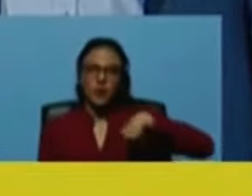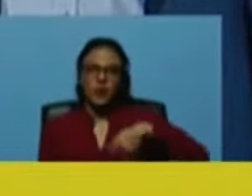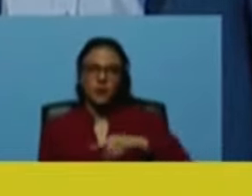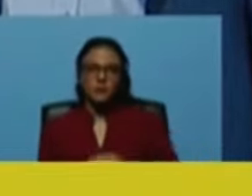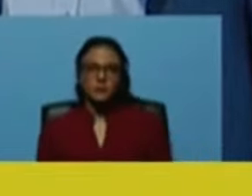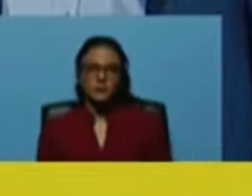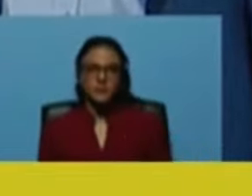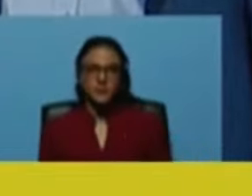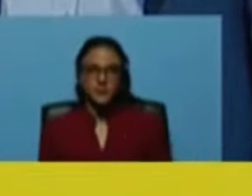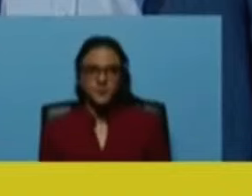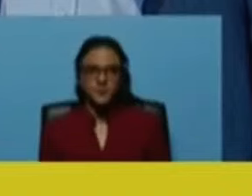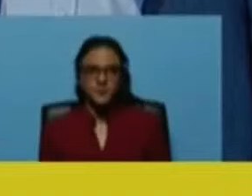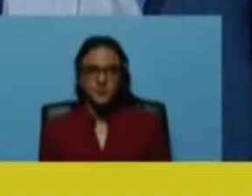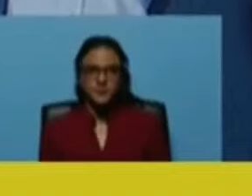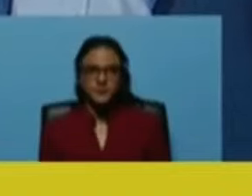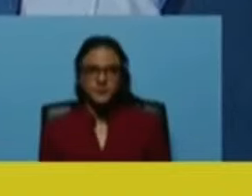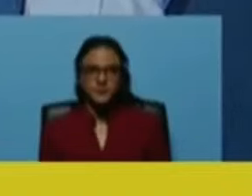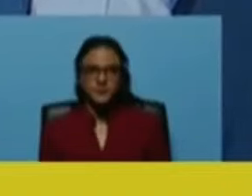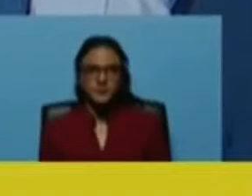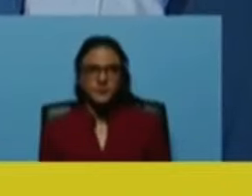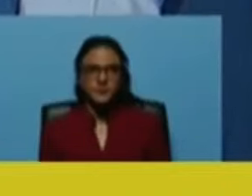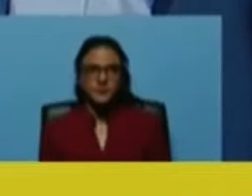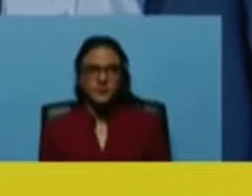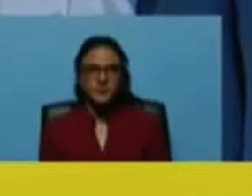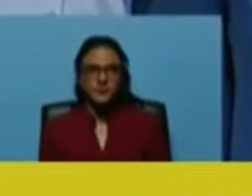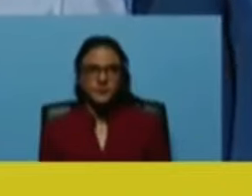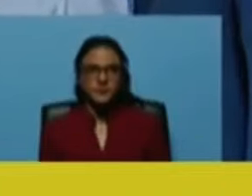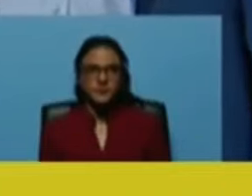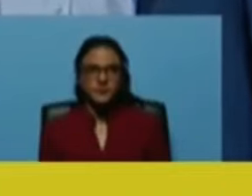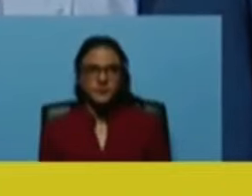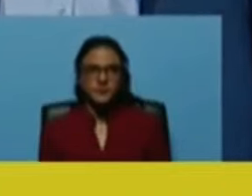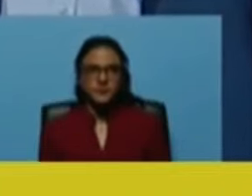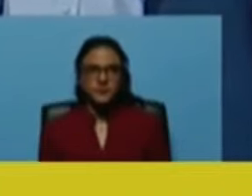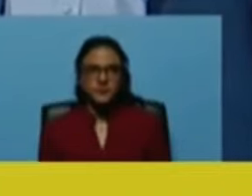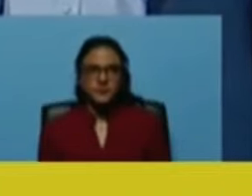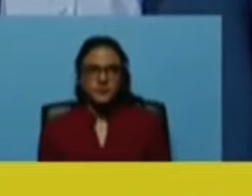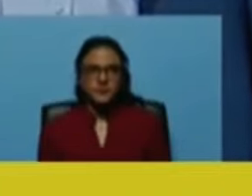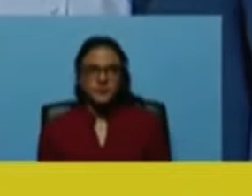and they shouldn't interfere in our affairs.